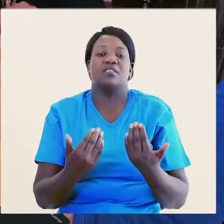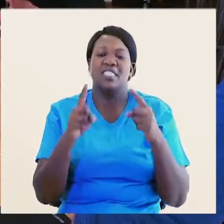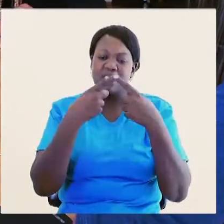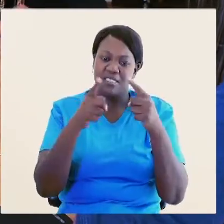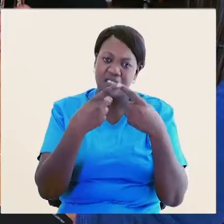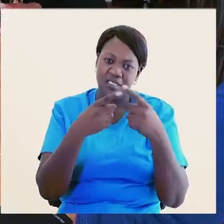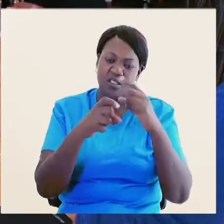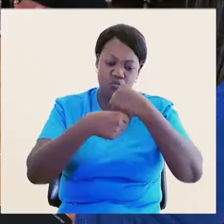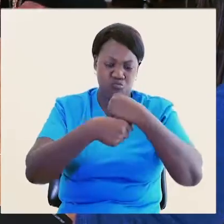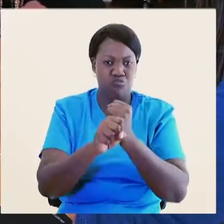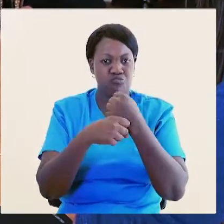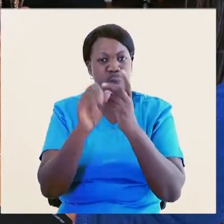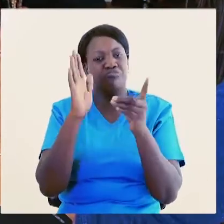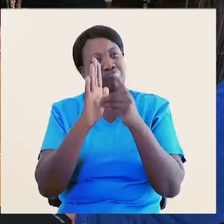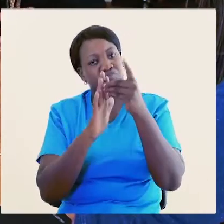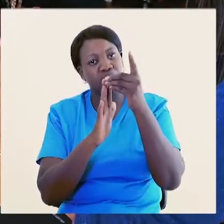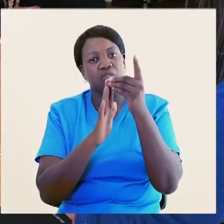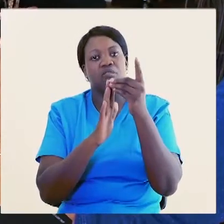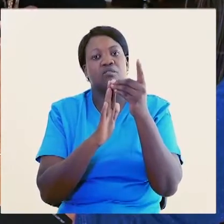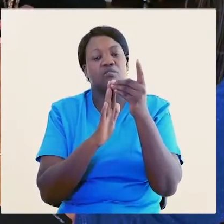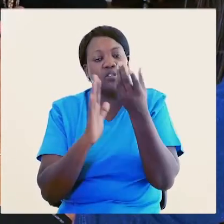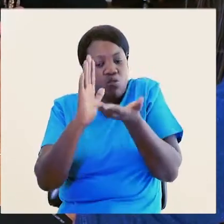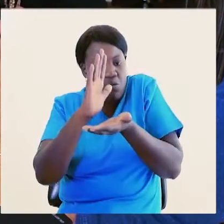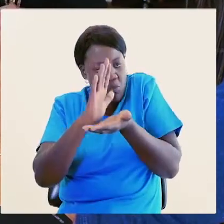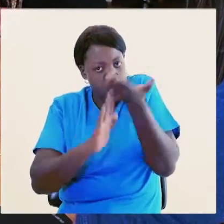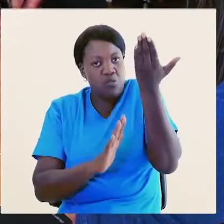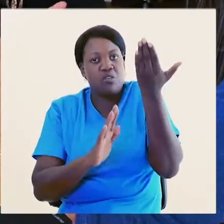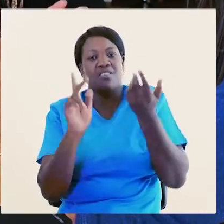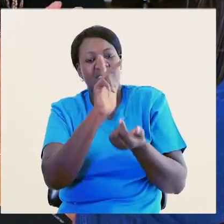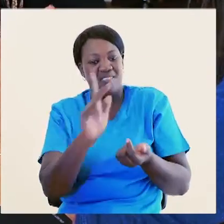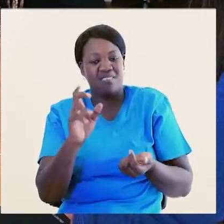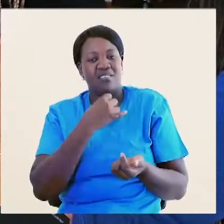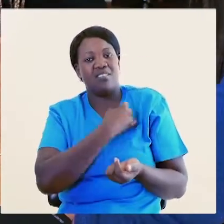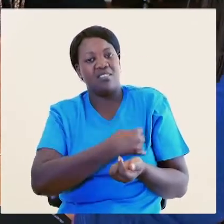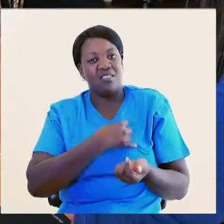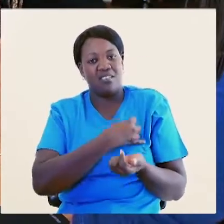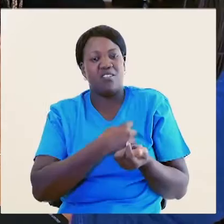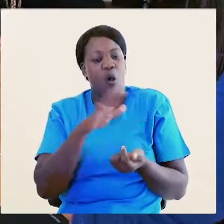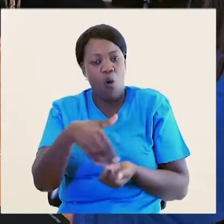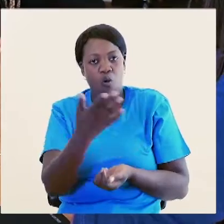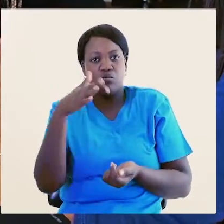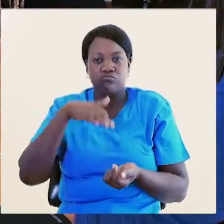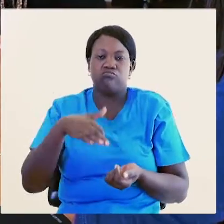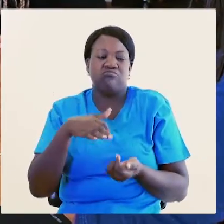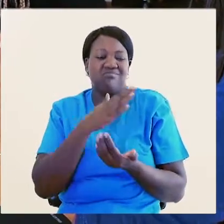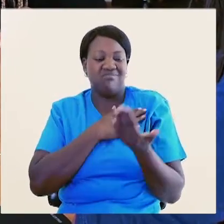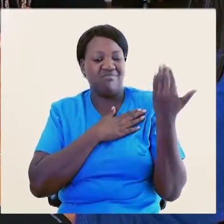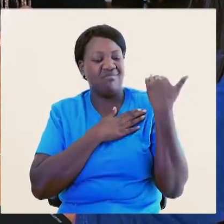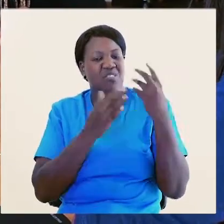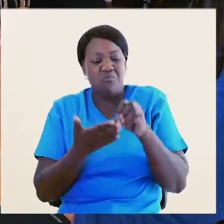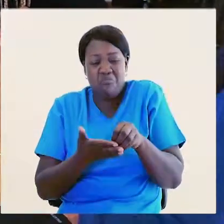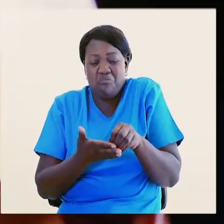development projects have been introduced to help uplift the living standards of all Namibians and especially previously